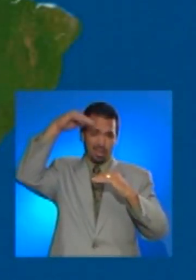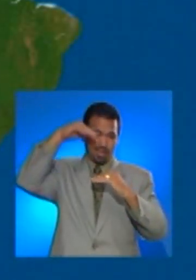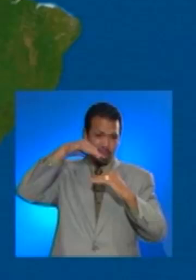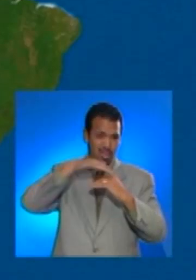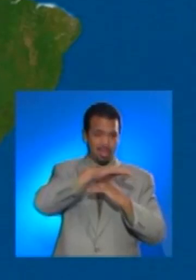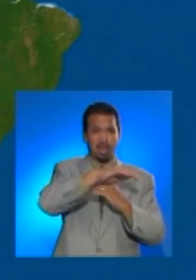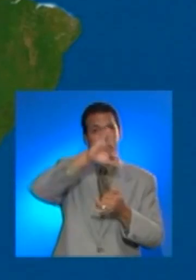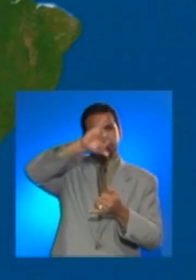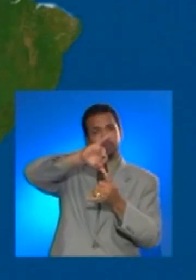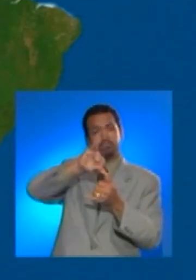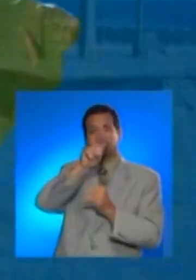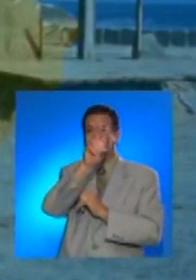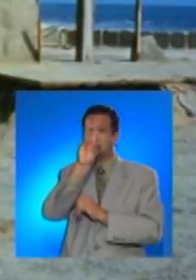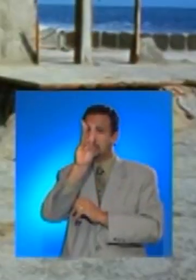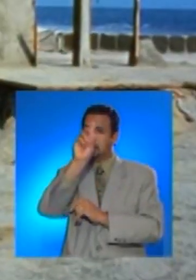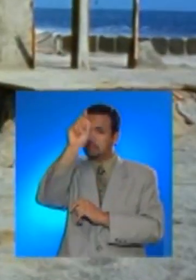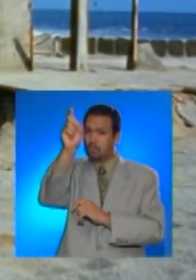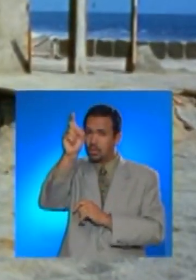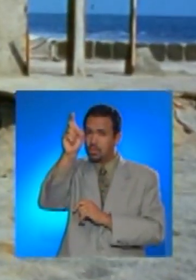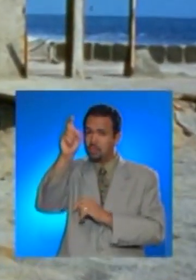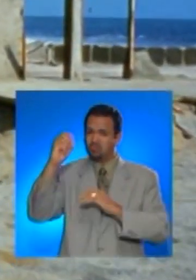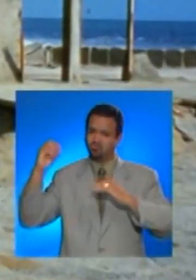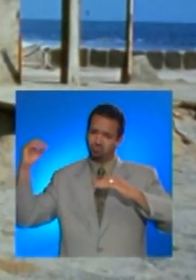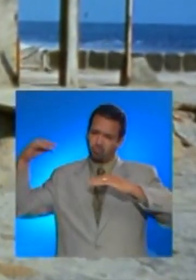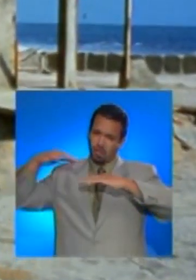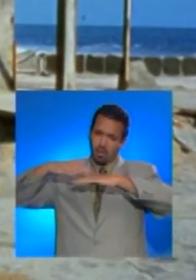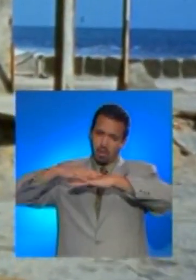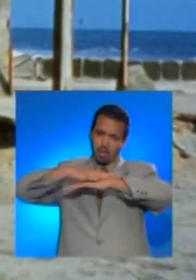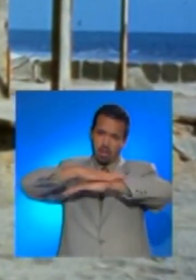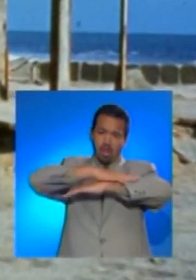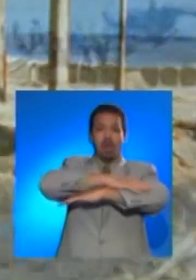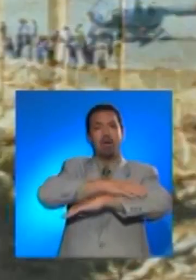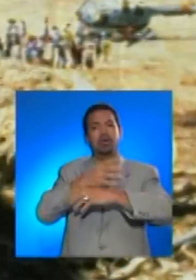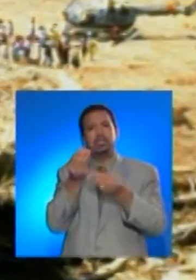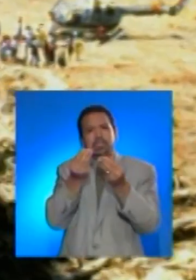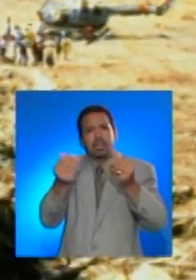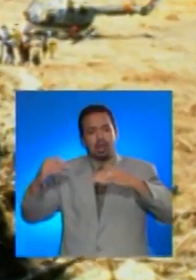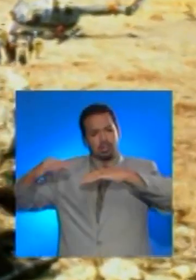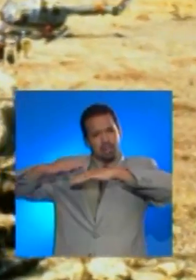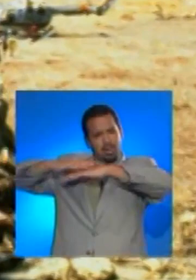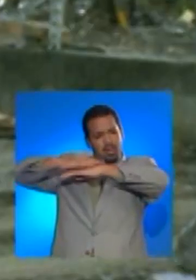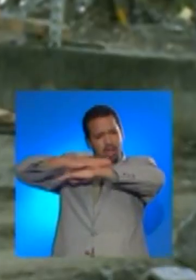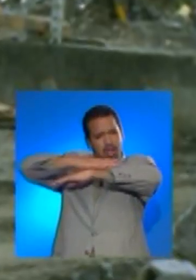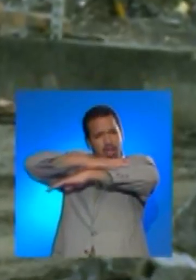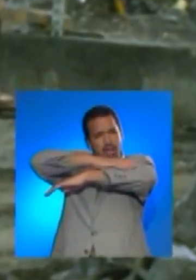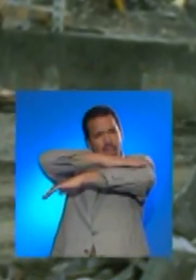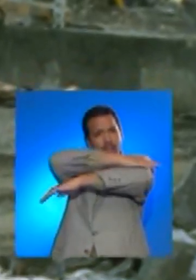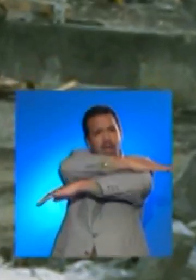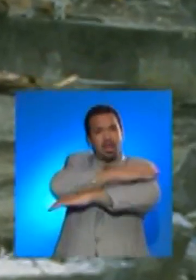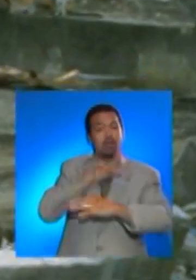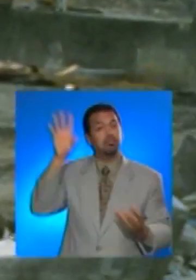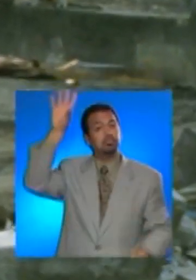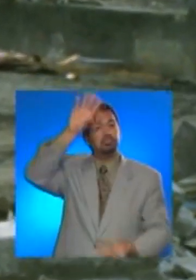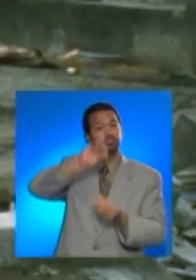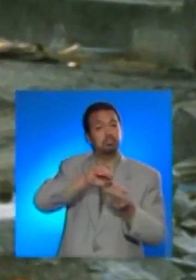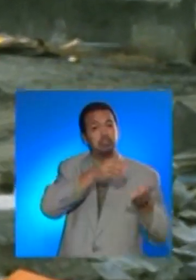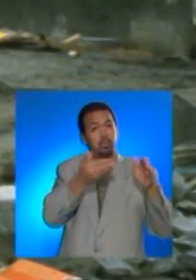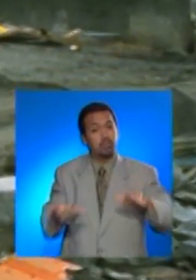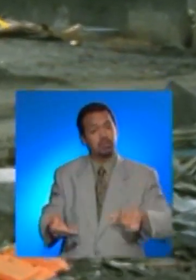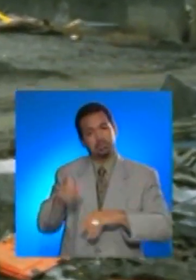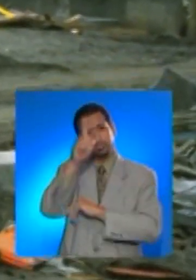waves, which penetrated more than 1 mile inland. The official account reports 116